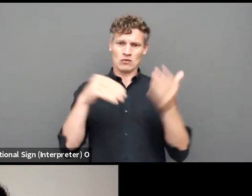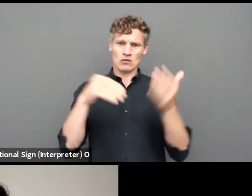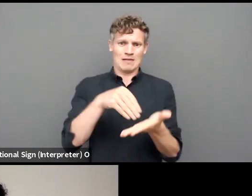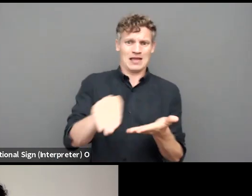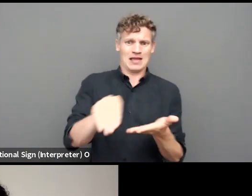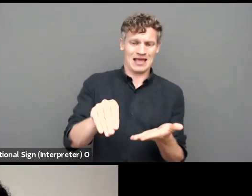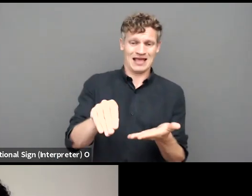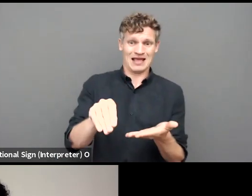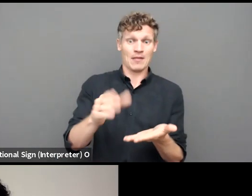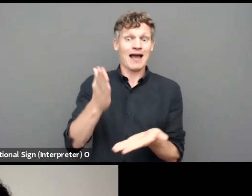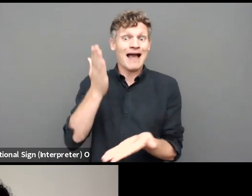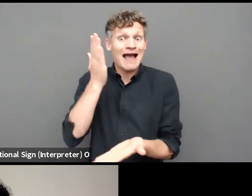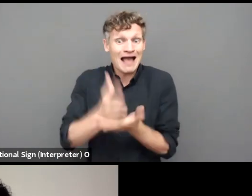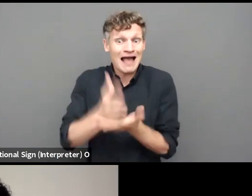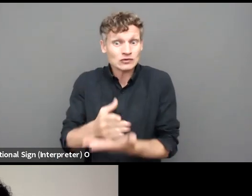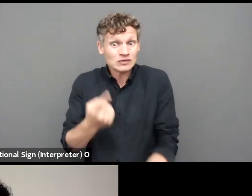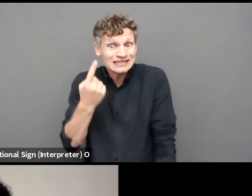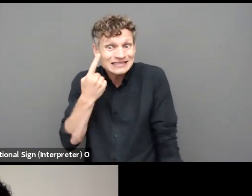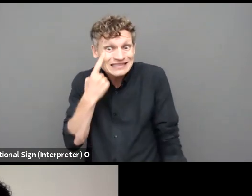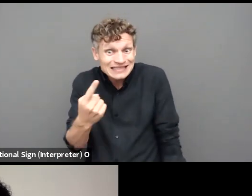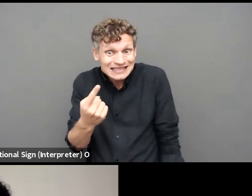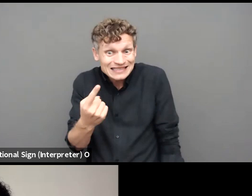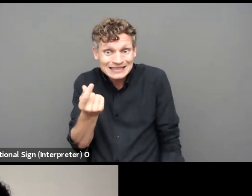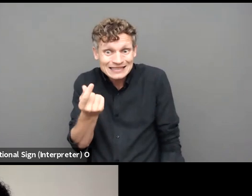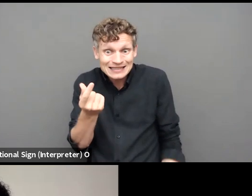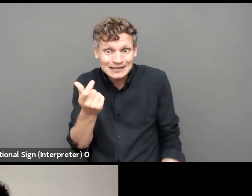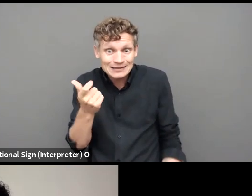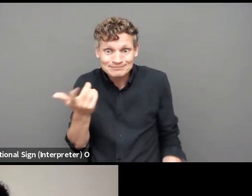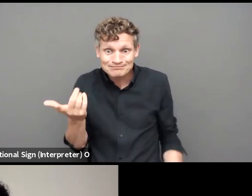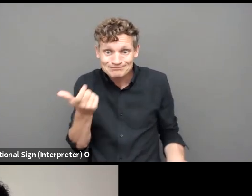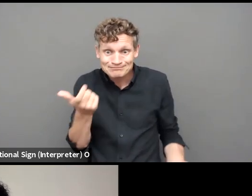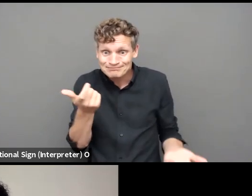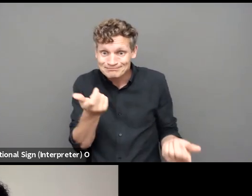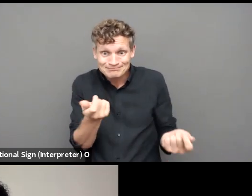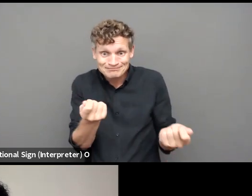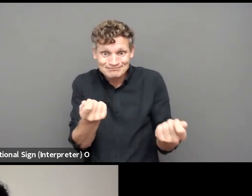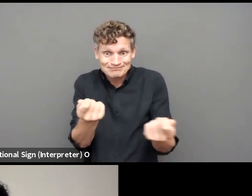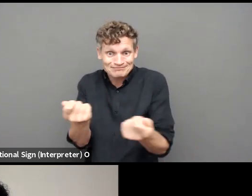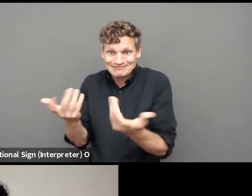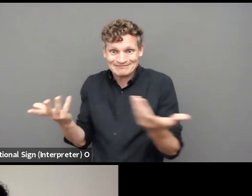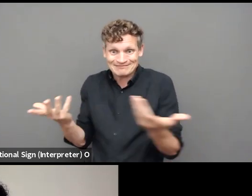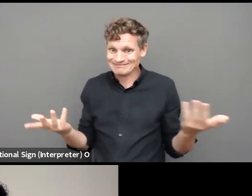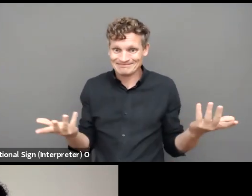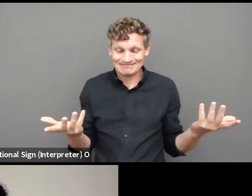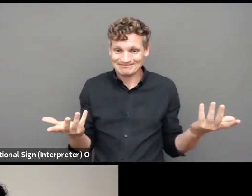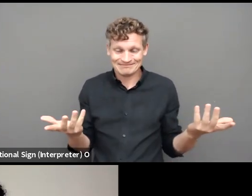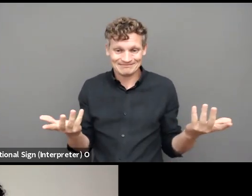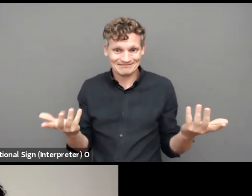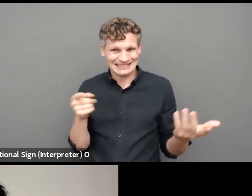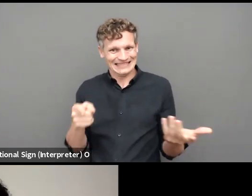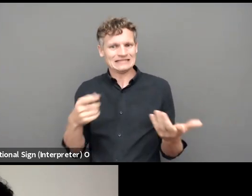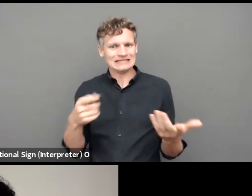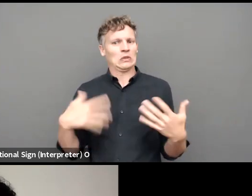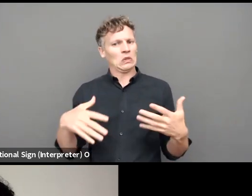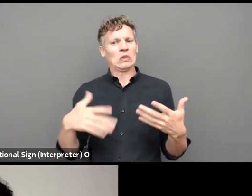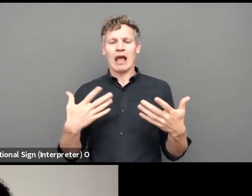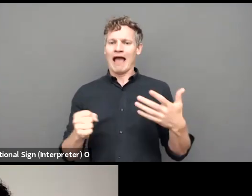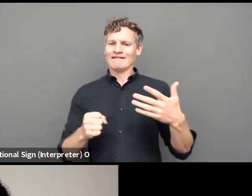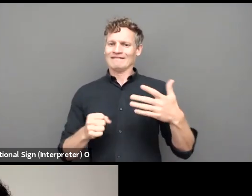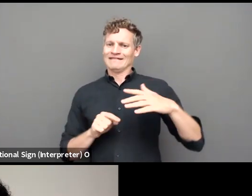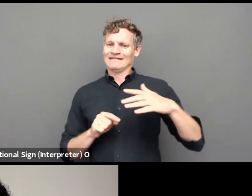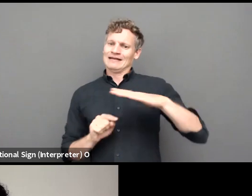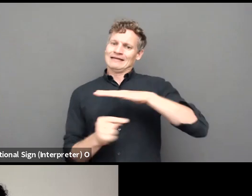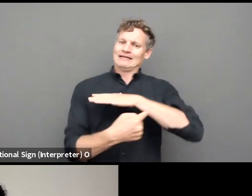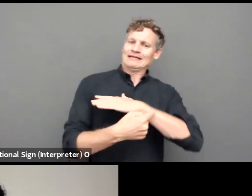pitfalls. This notion of equal value is massively complicated. And then there are, in addition, all of